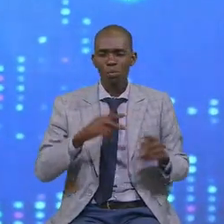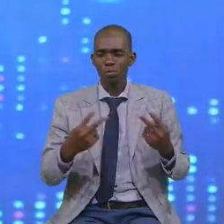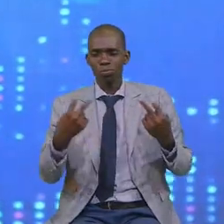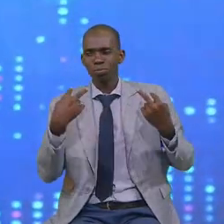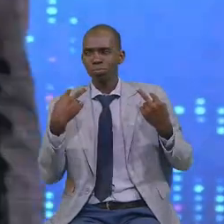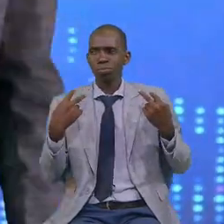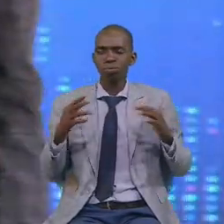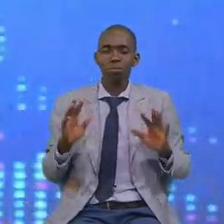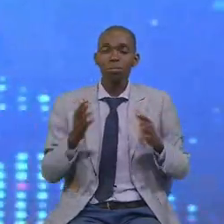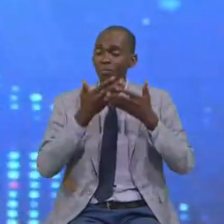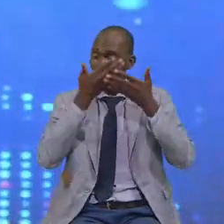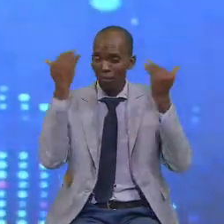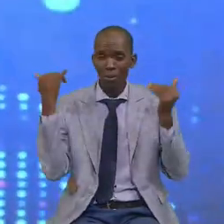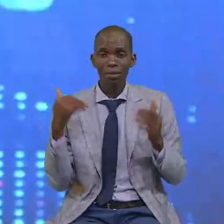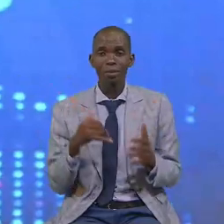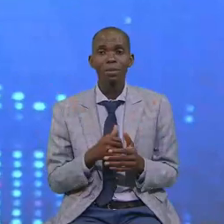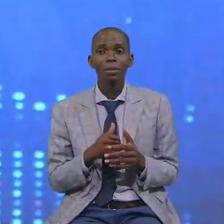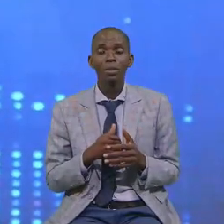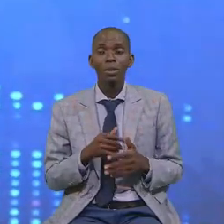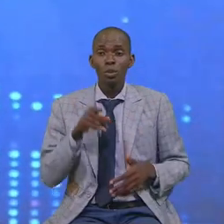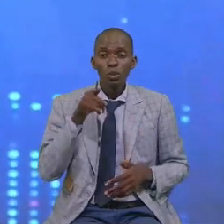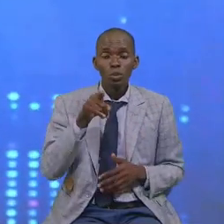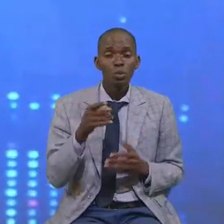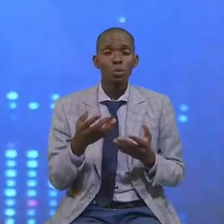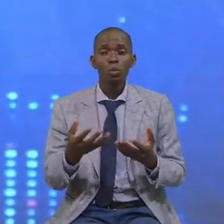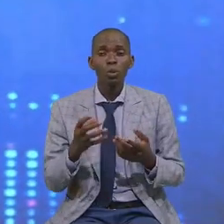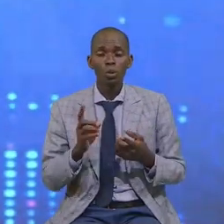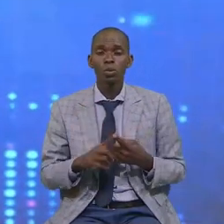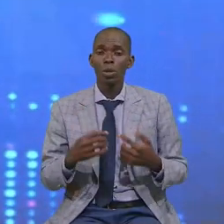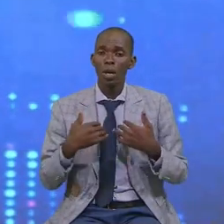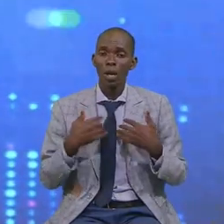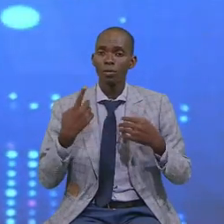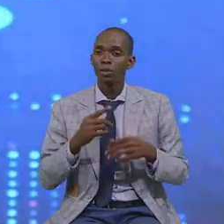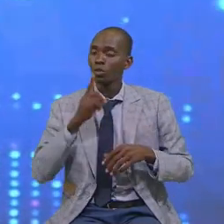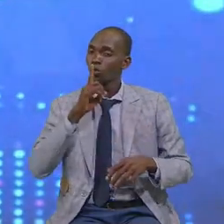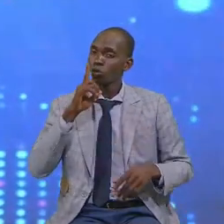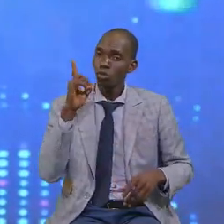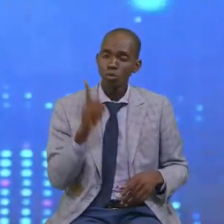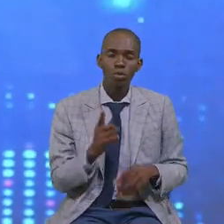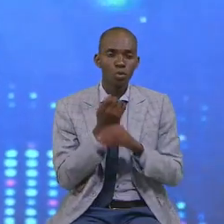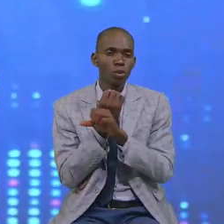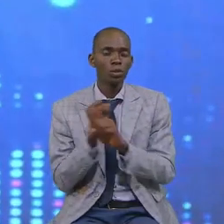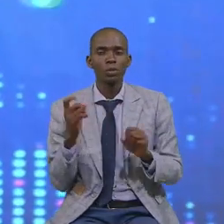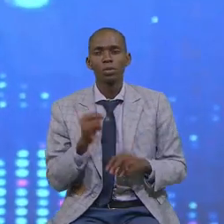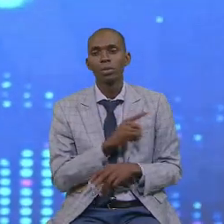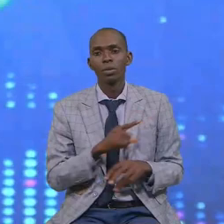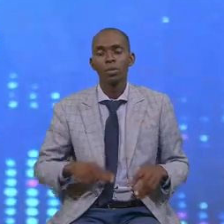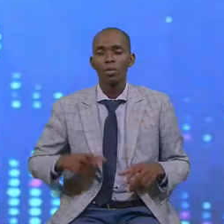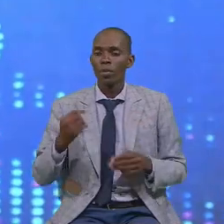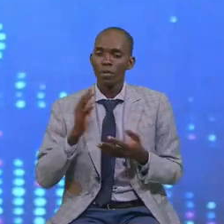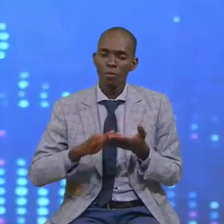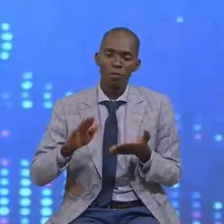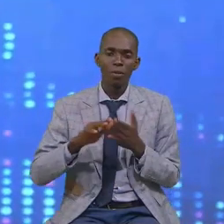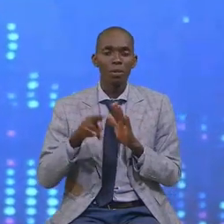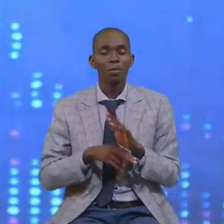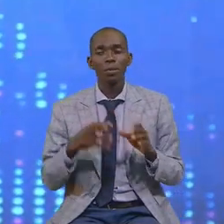You want the real salvation of the Lord, the forgiveness of the Lord, and